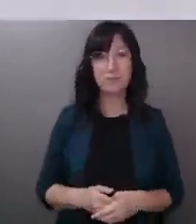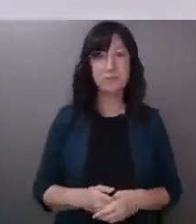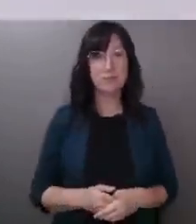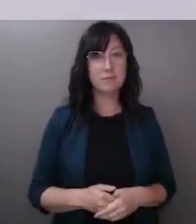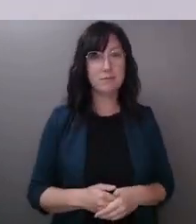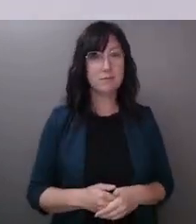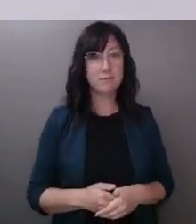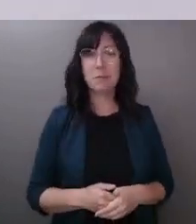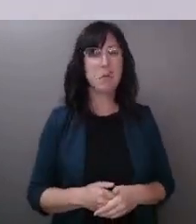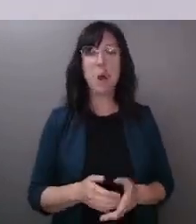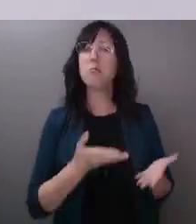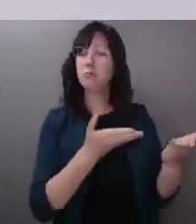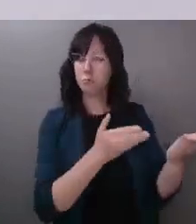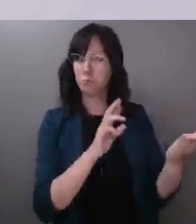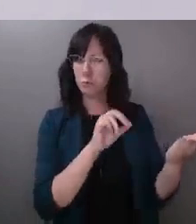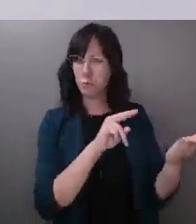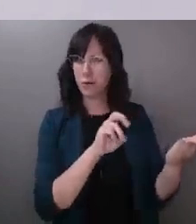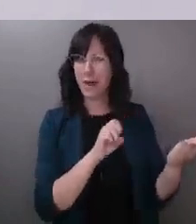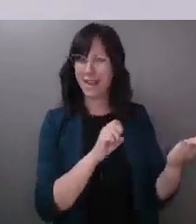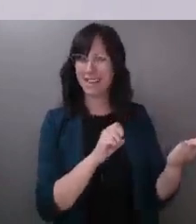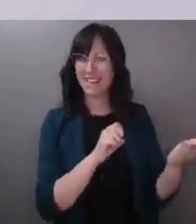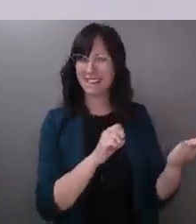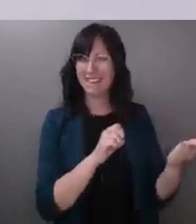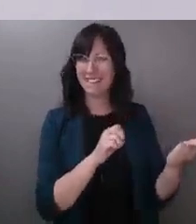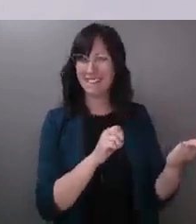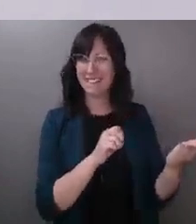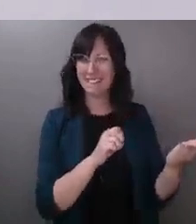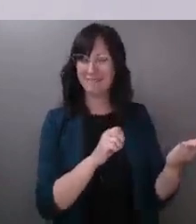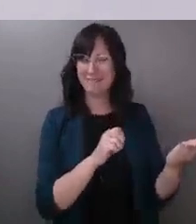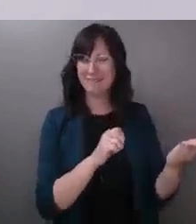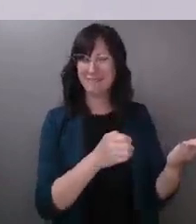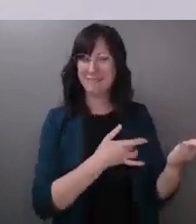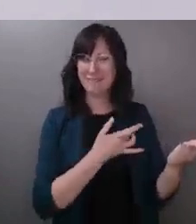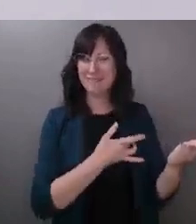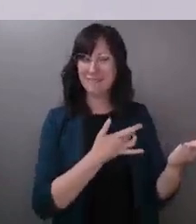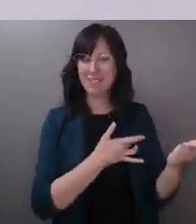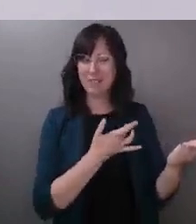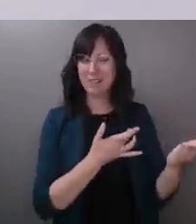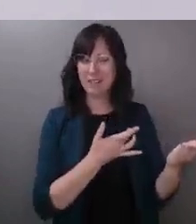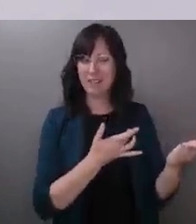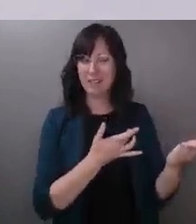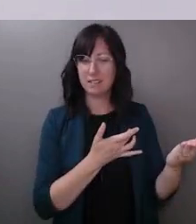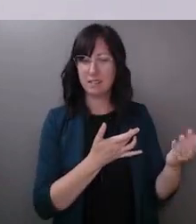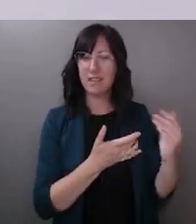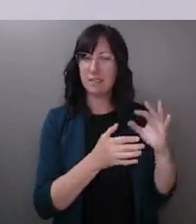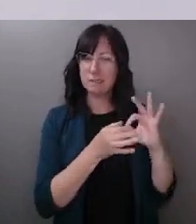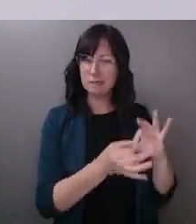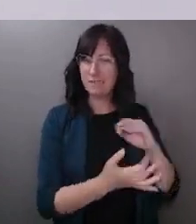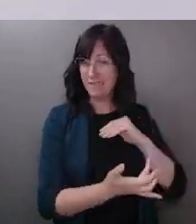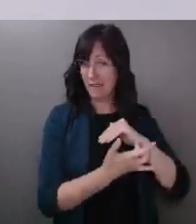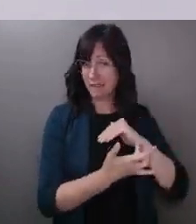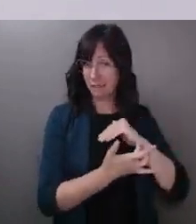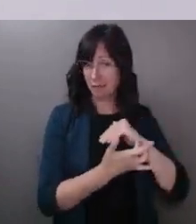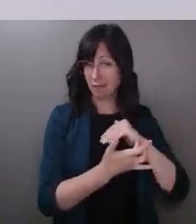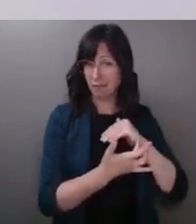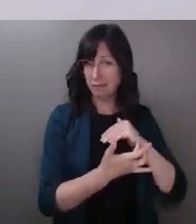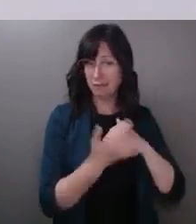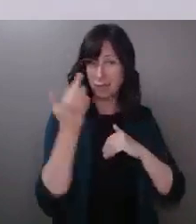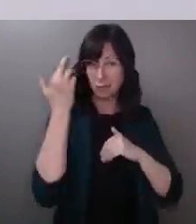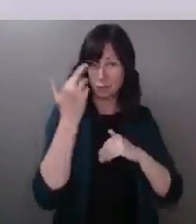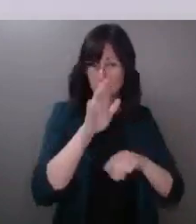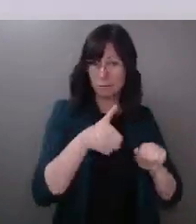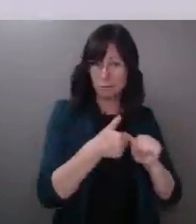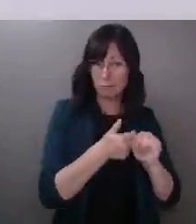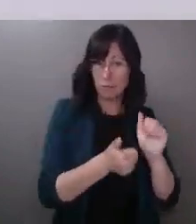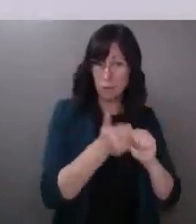Why don't you go first, Renee, since this Thank is, partly that I think the technical side of it is the most important part of